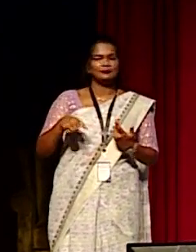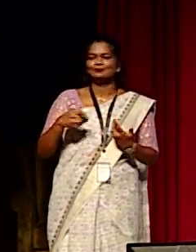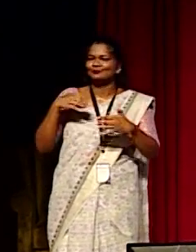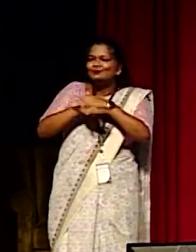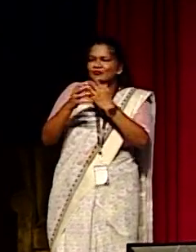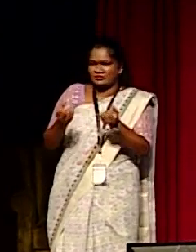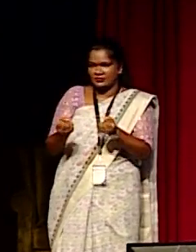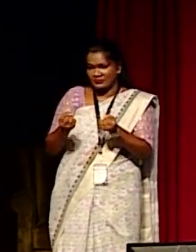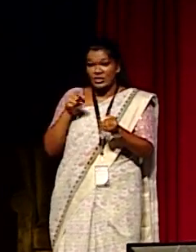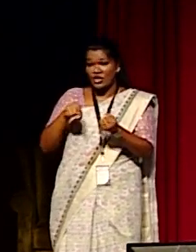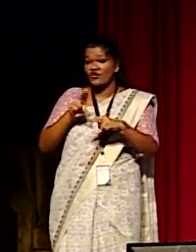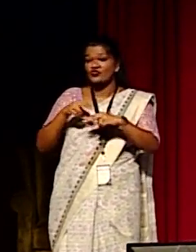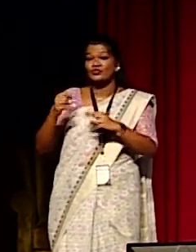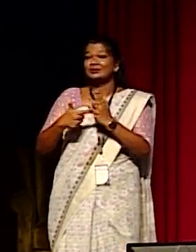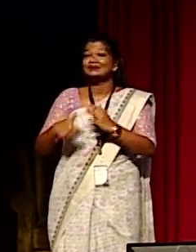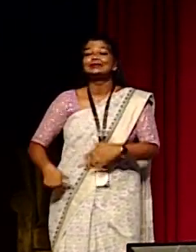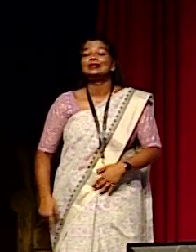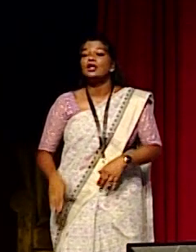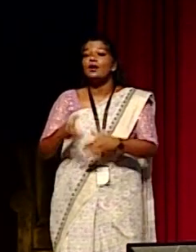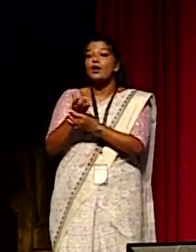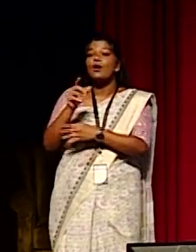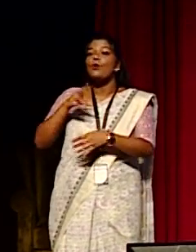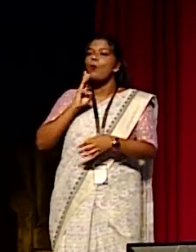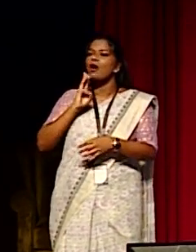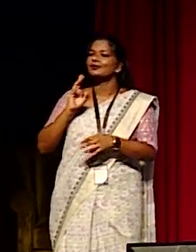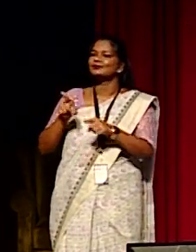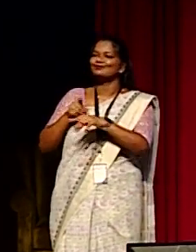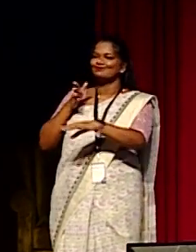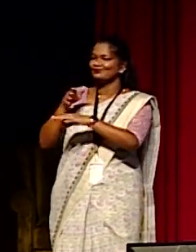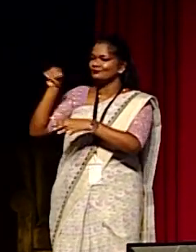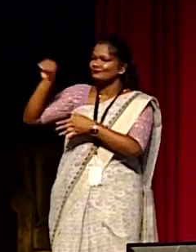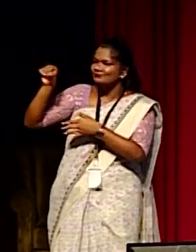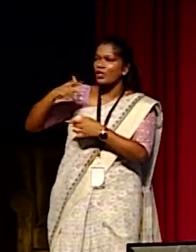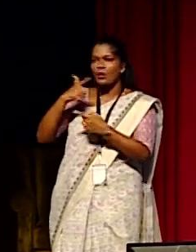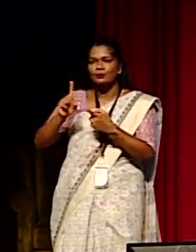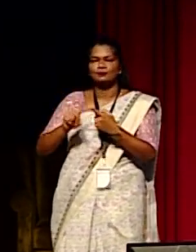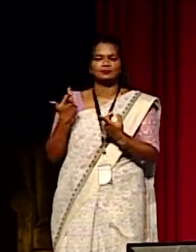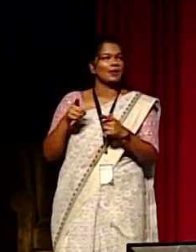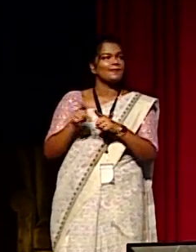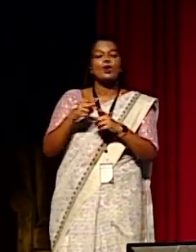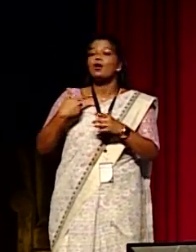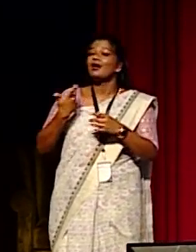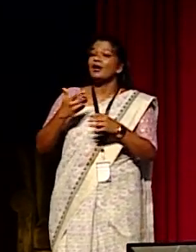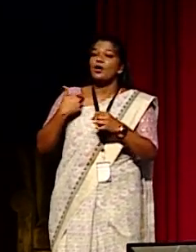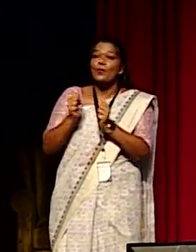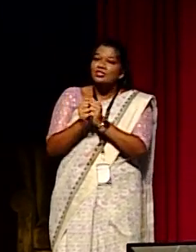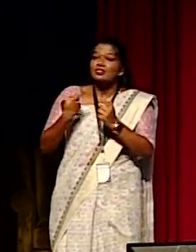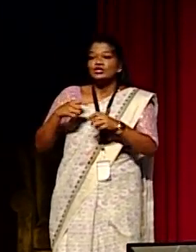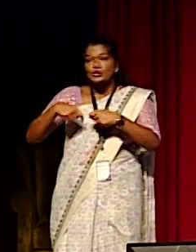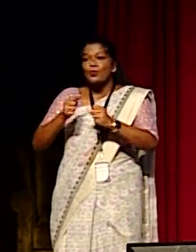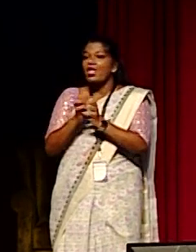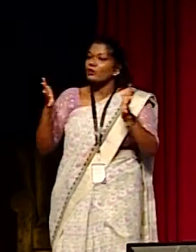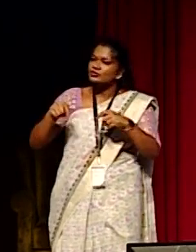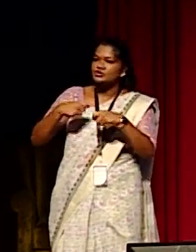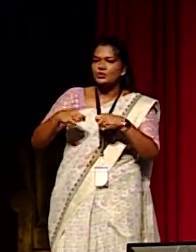interface. The foot should be waterproof and durable. It should permit use with and without shoes. It should be made